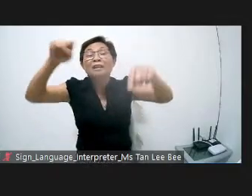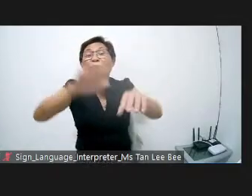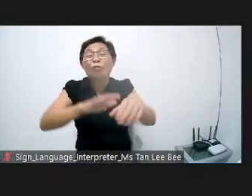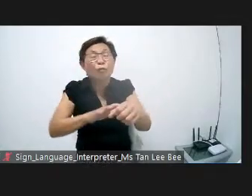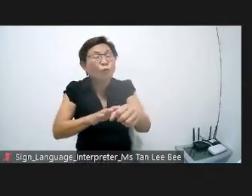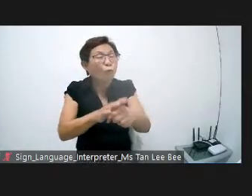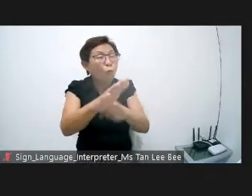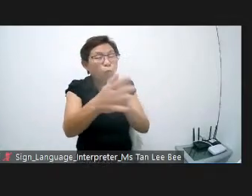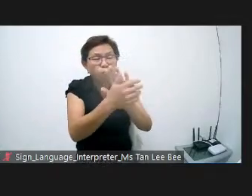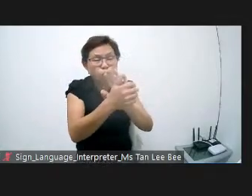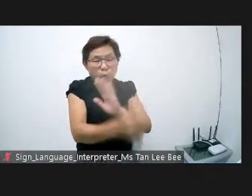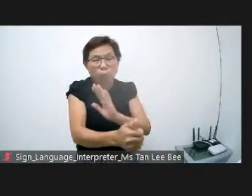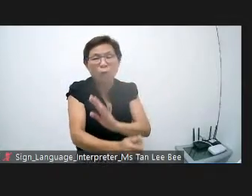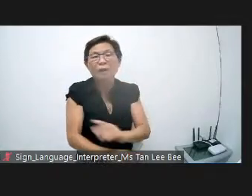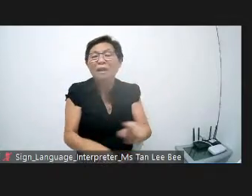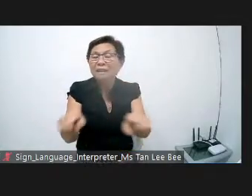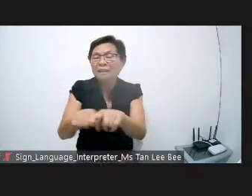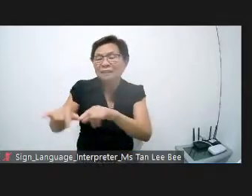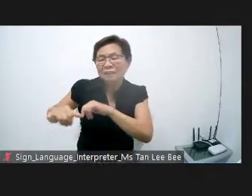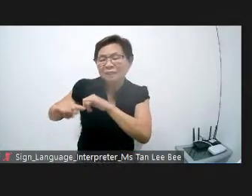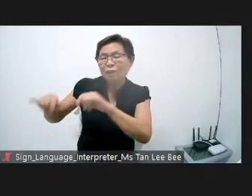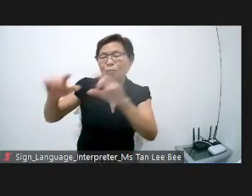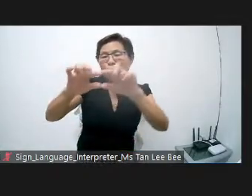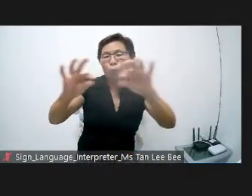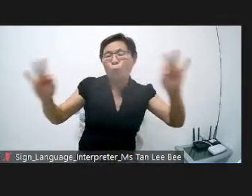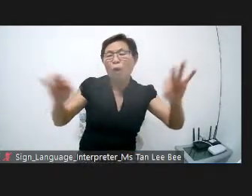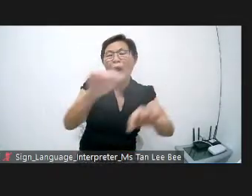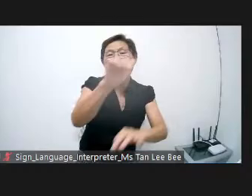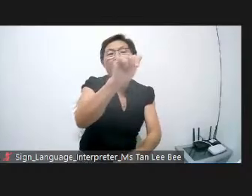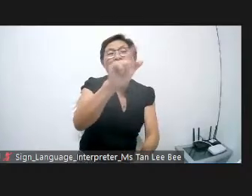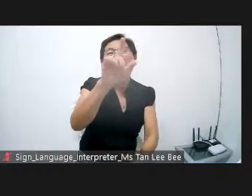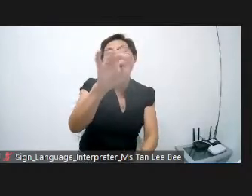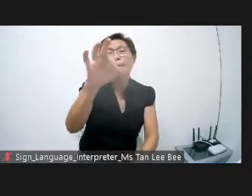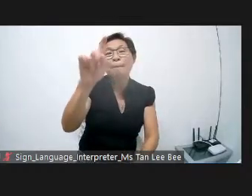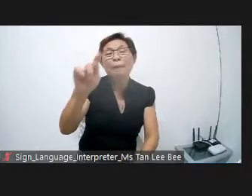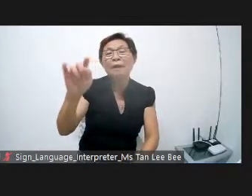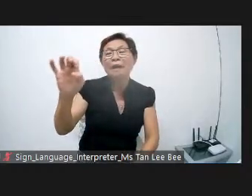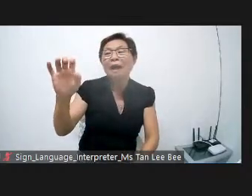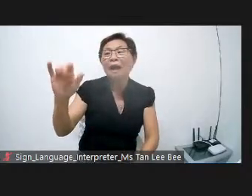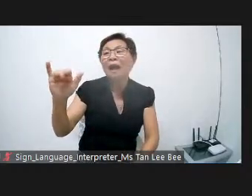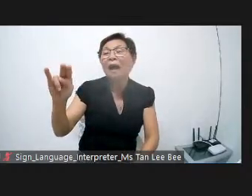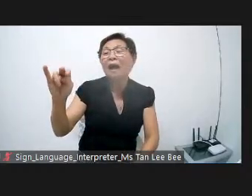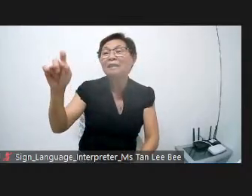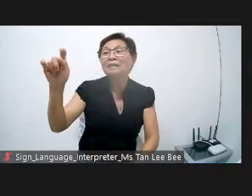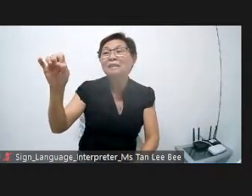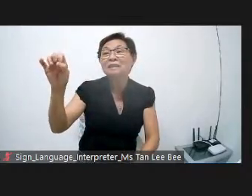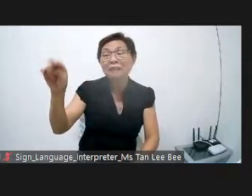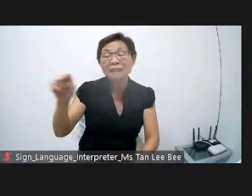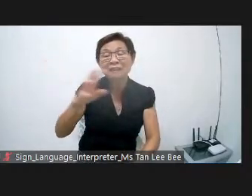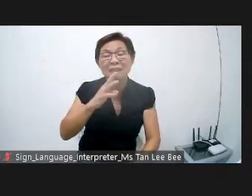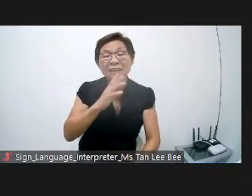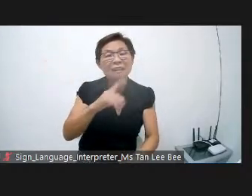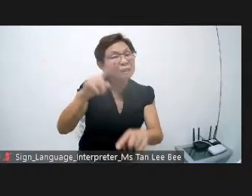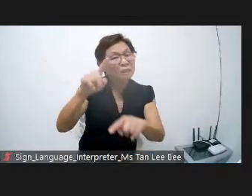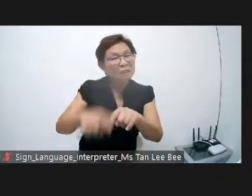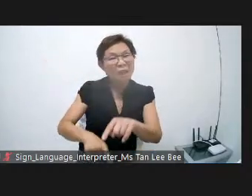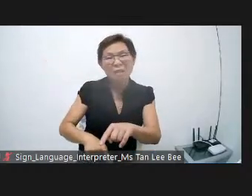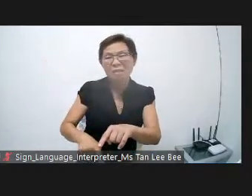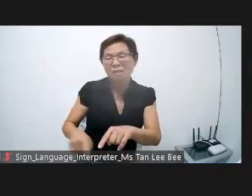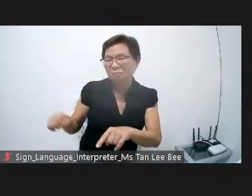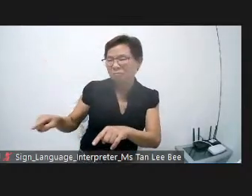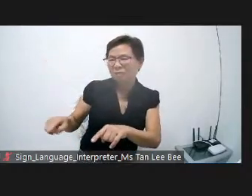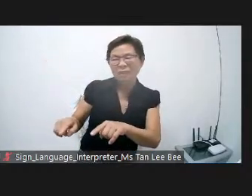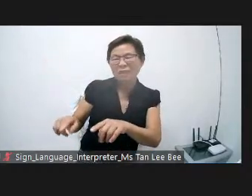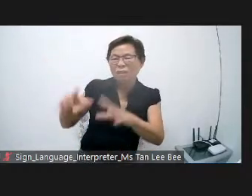with what Albert Einstein said. You can't solve a problem on the same level it was